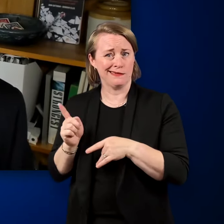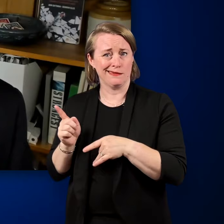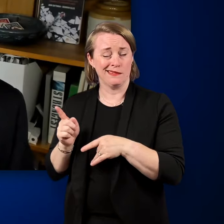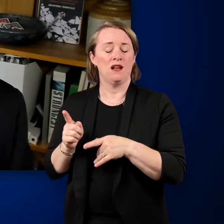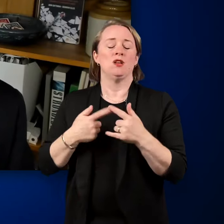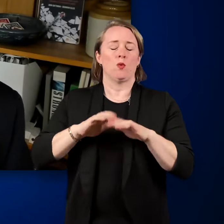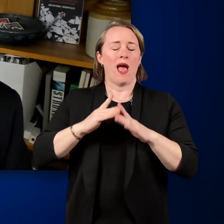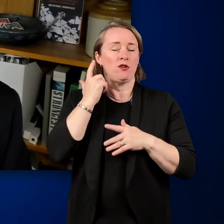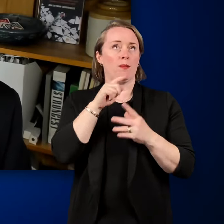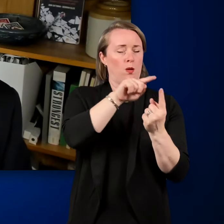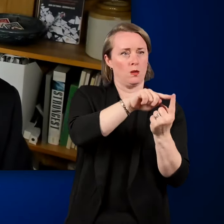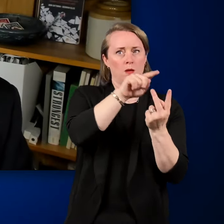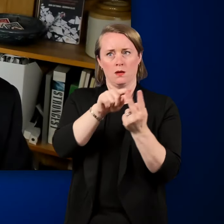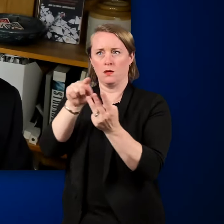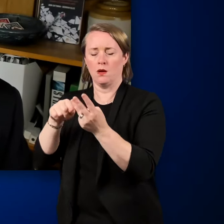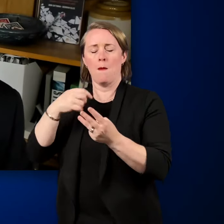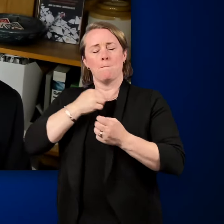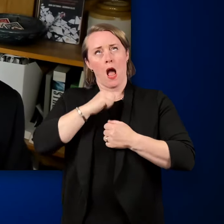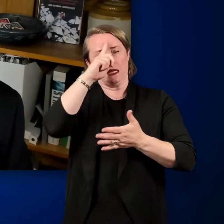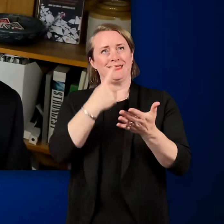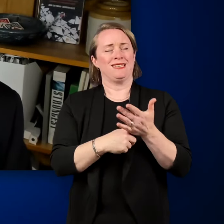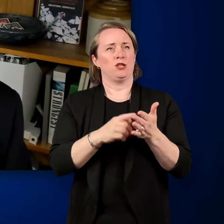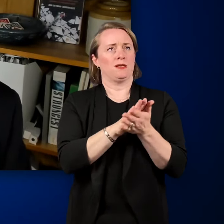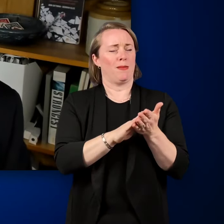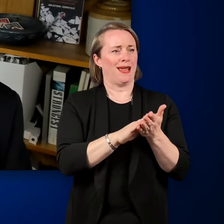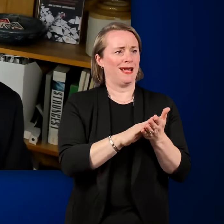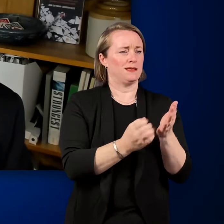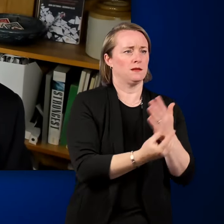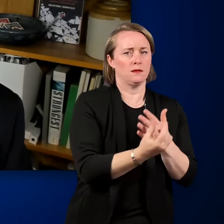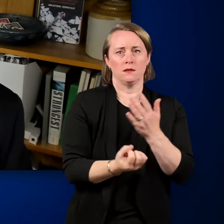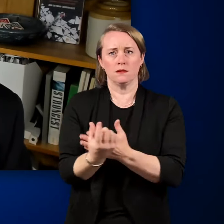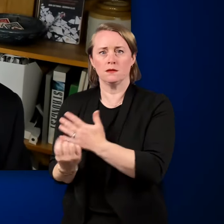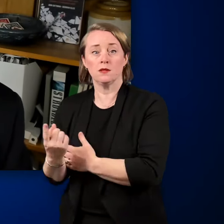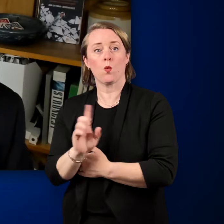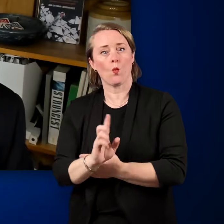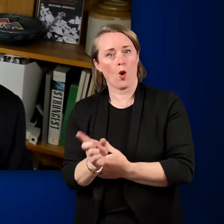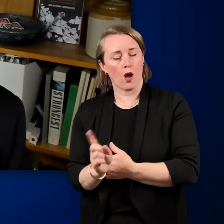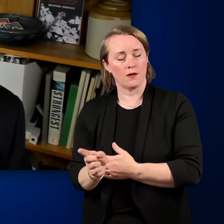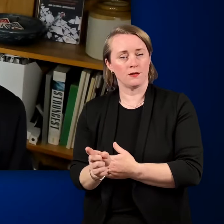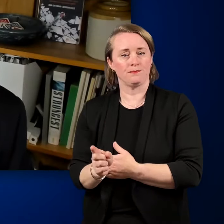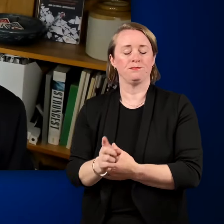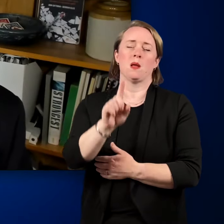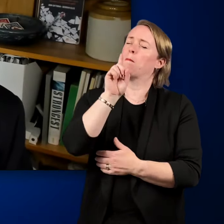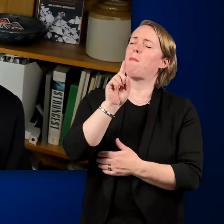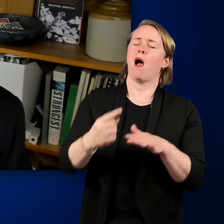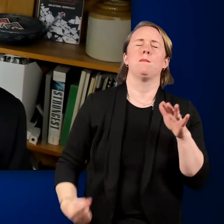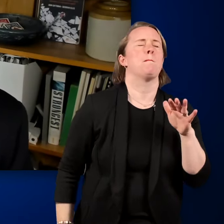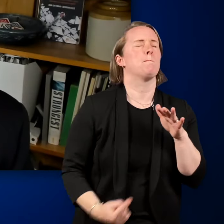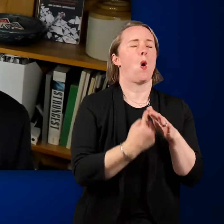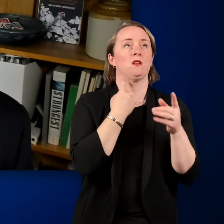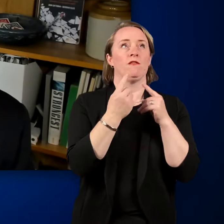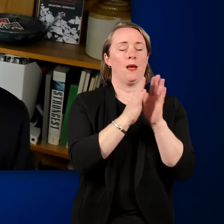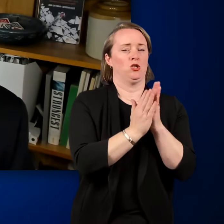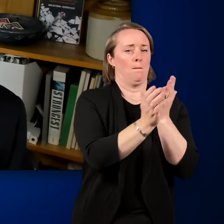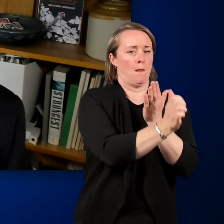impact on those three areas. But one really important bit of information in the Bible, which we really need to pay